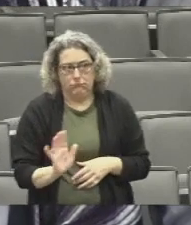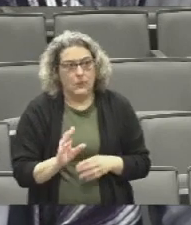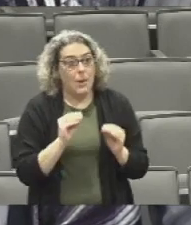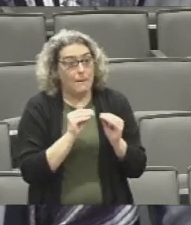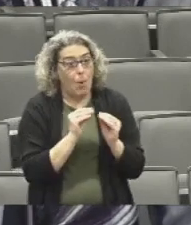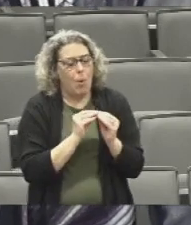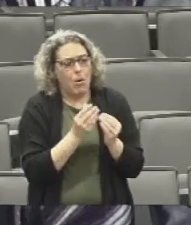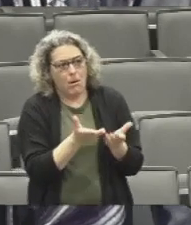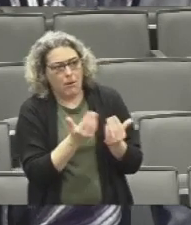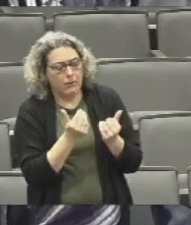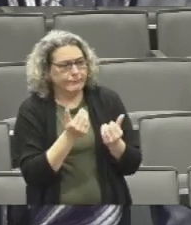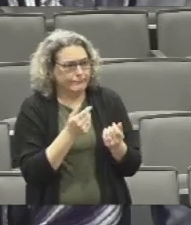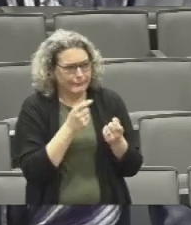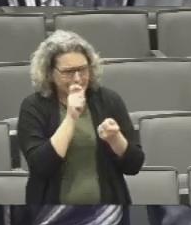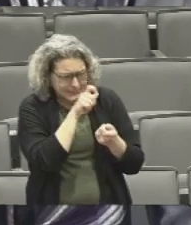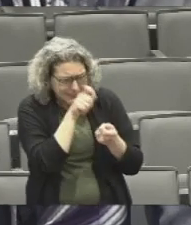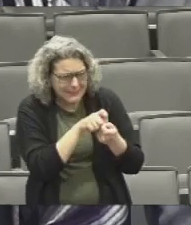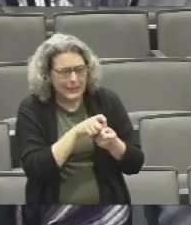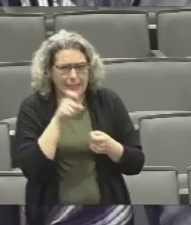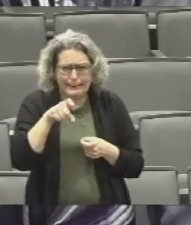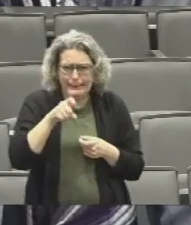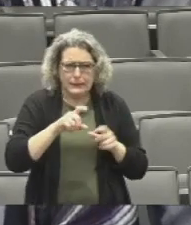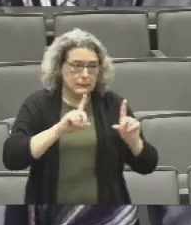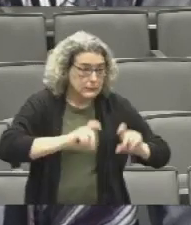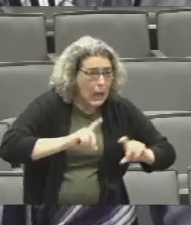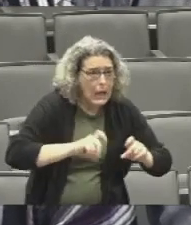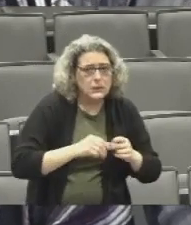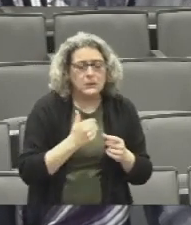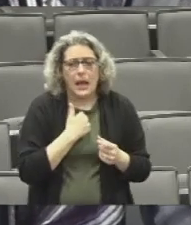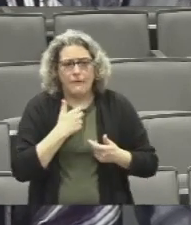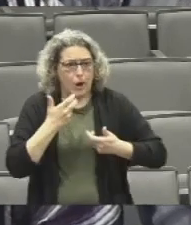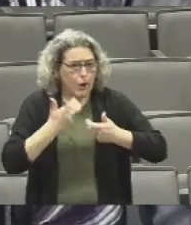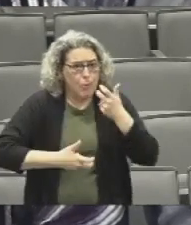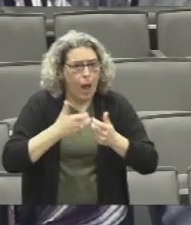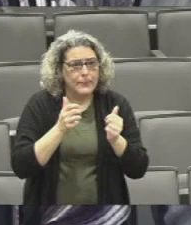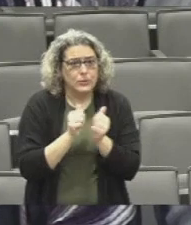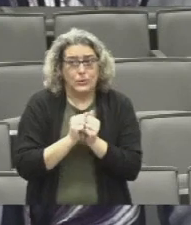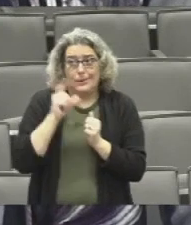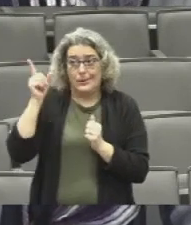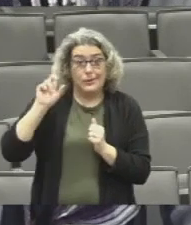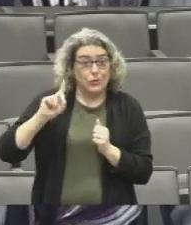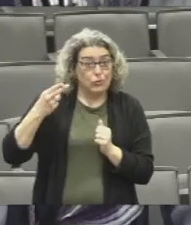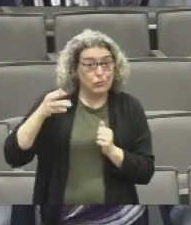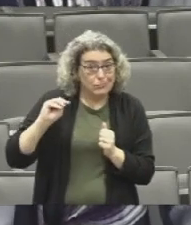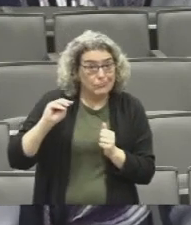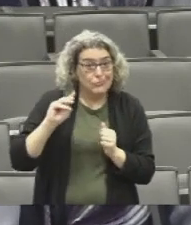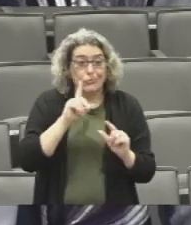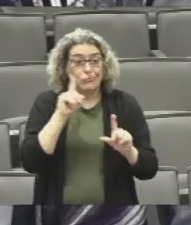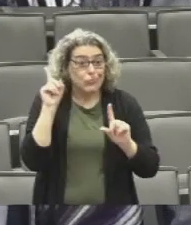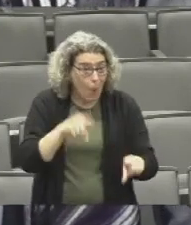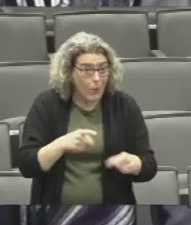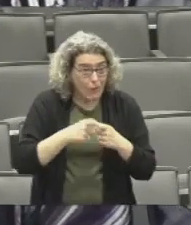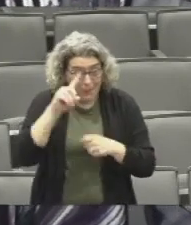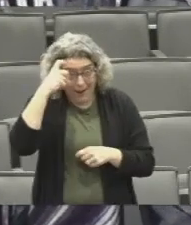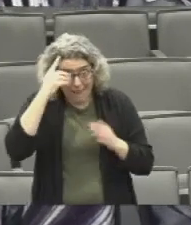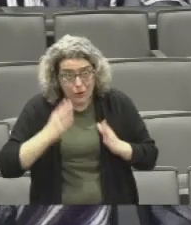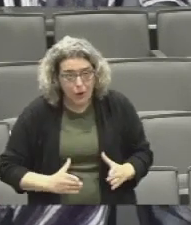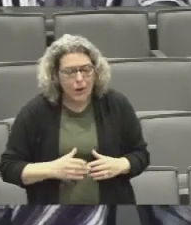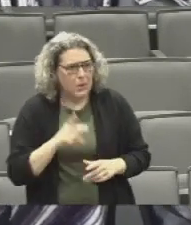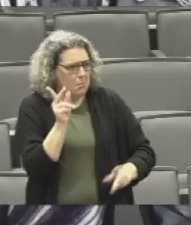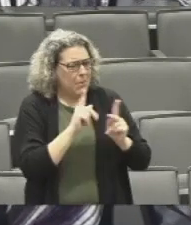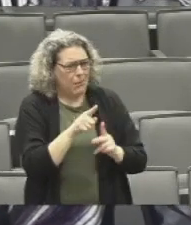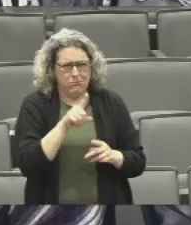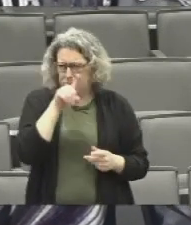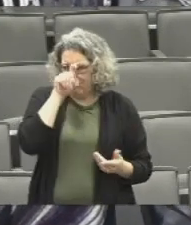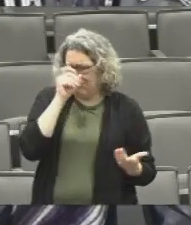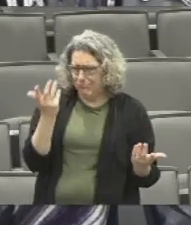individuals who want tests. There are individuals who have issues with the direct orders that are out there and want to have a clarification